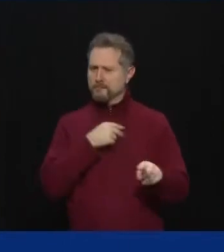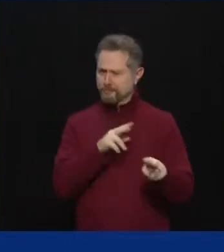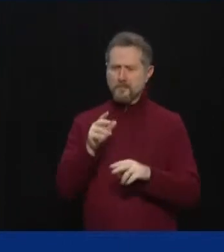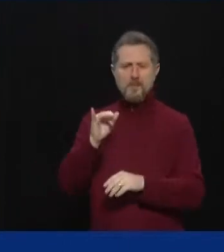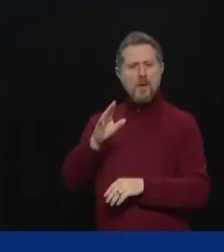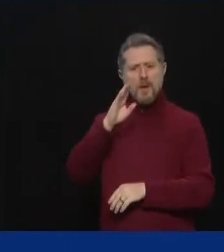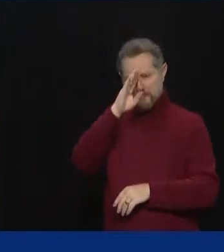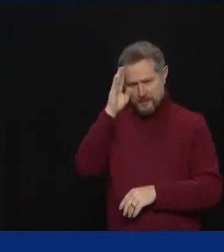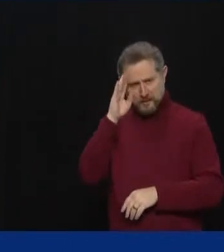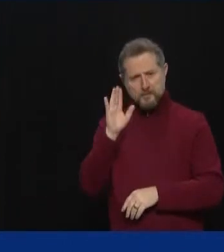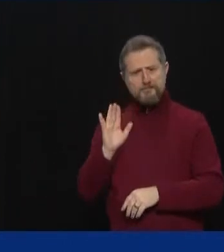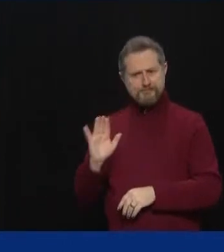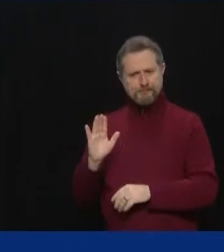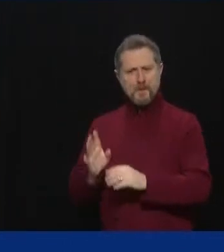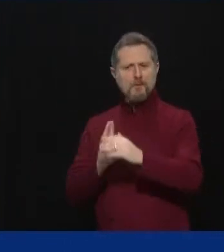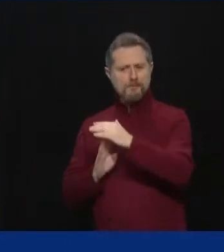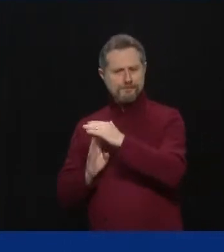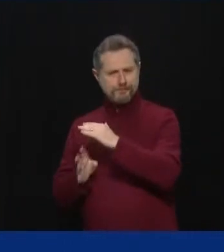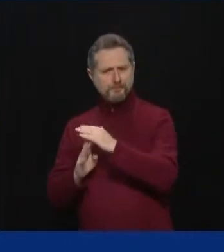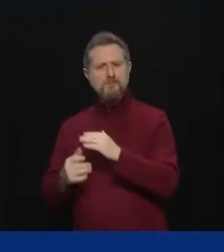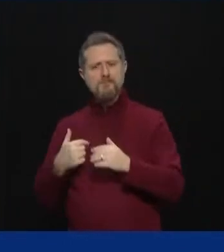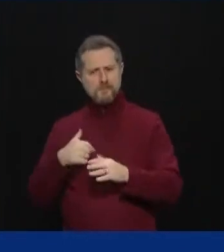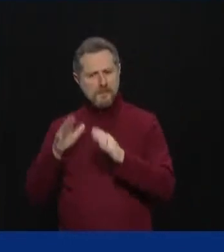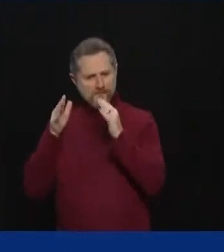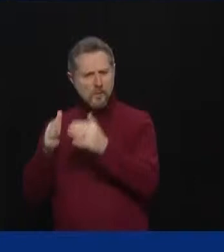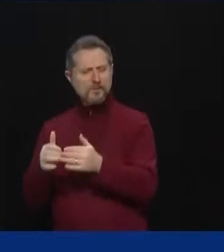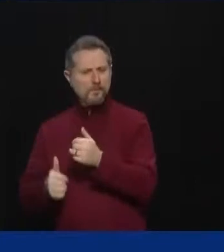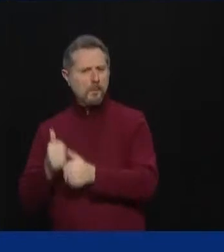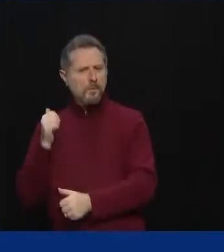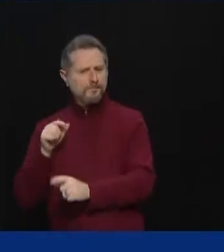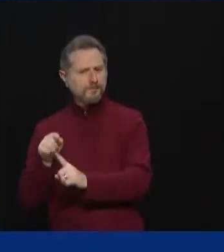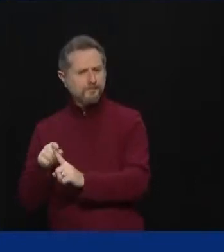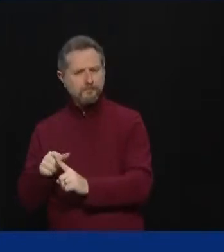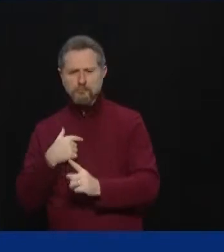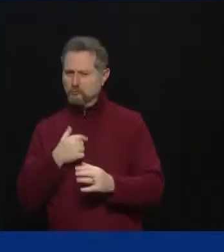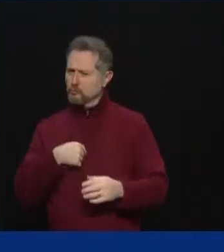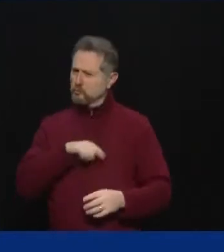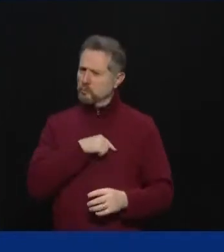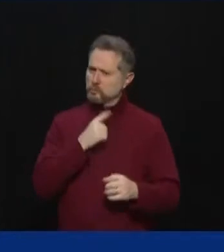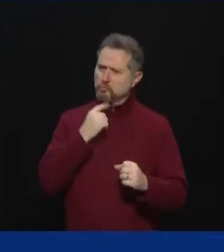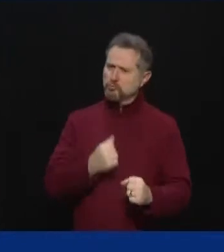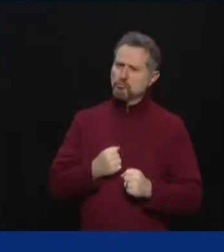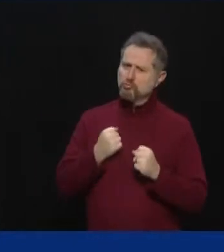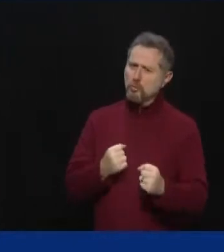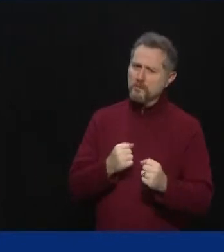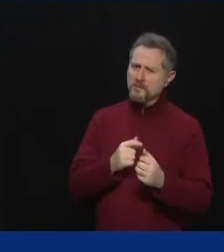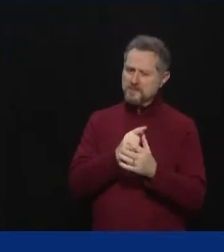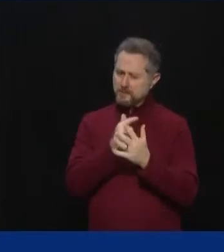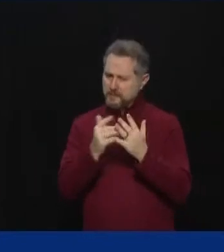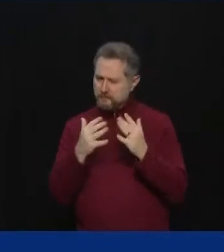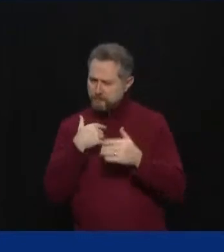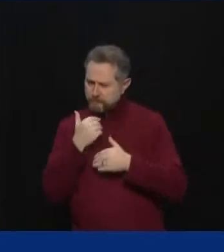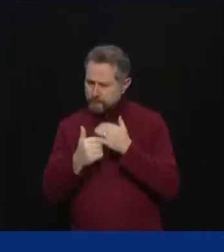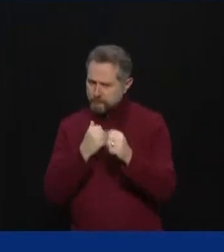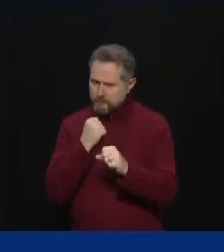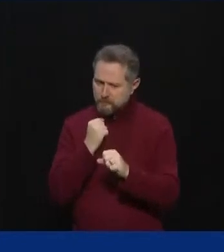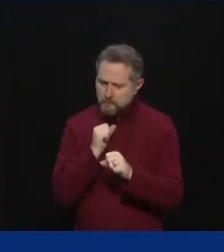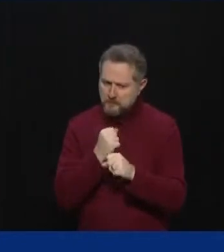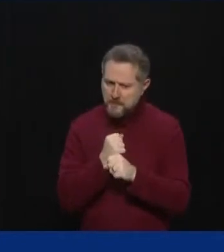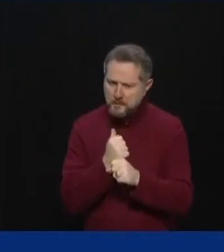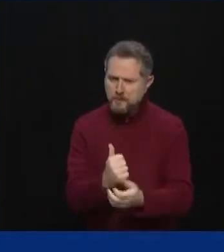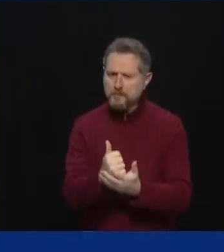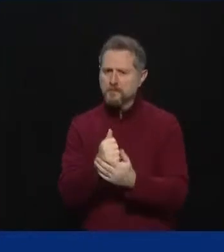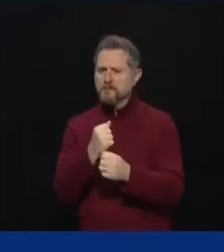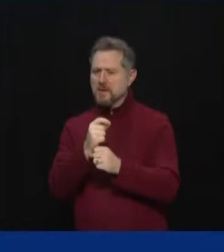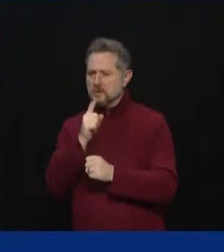issue I look at. And we've taken very bold steps to help the institutions, the hospitals, and the nursing homes already. We do